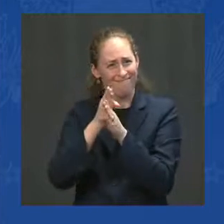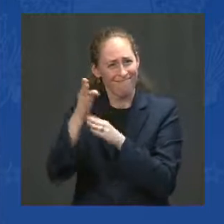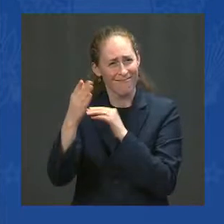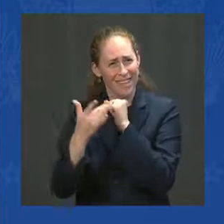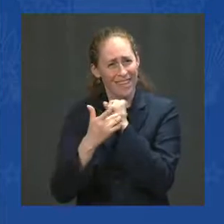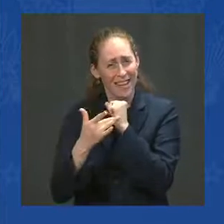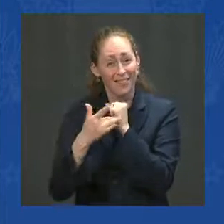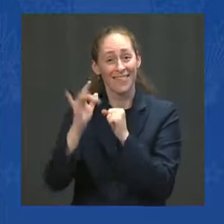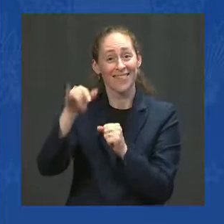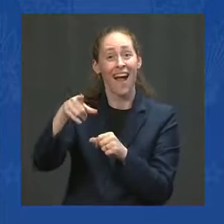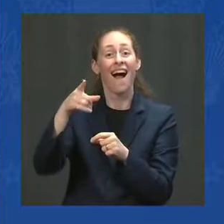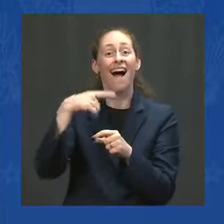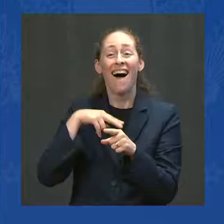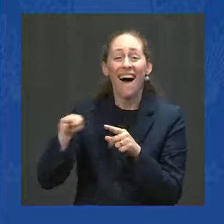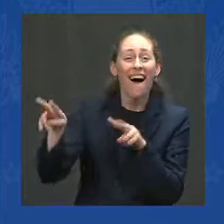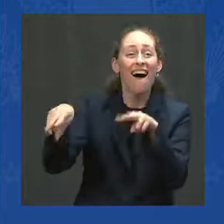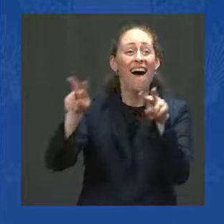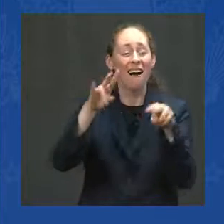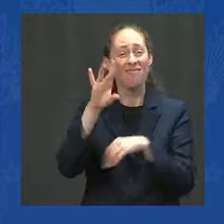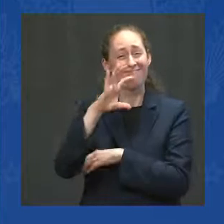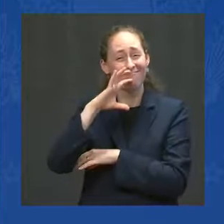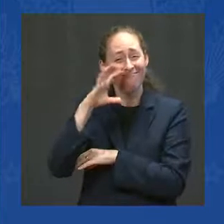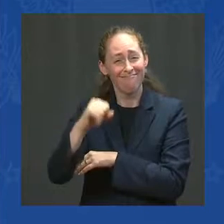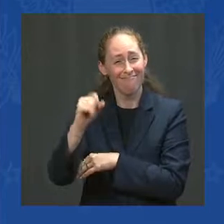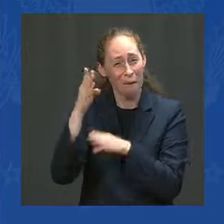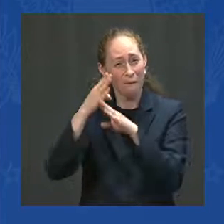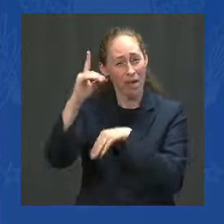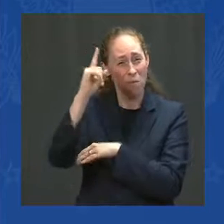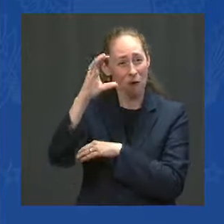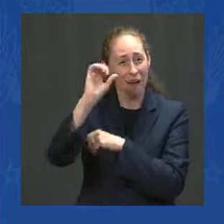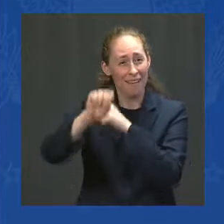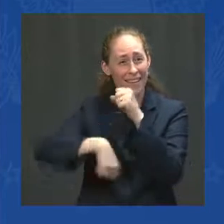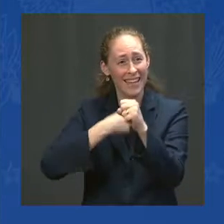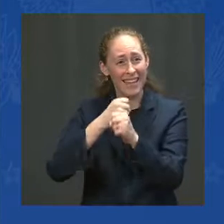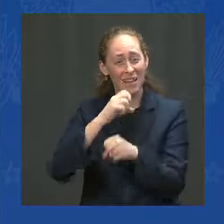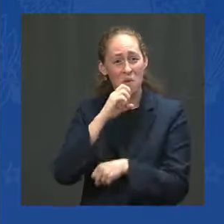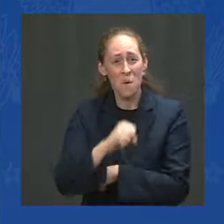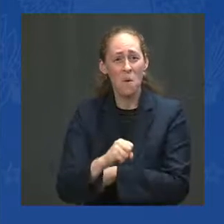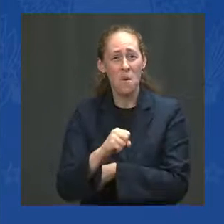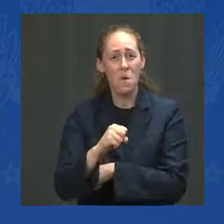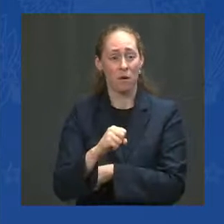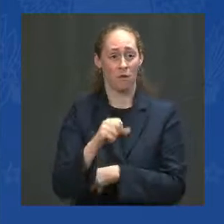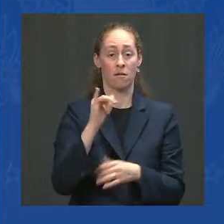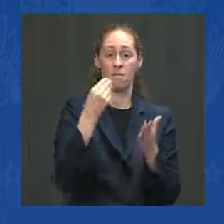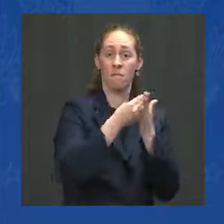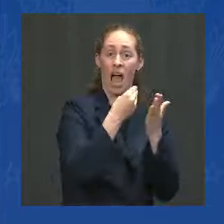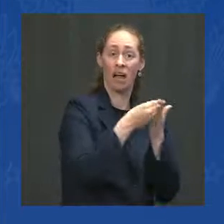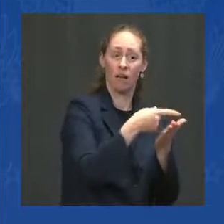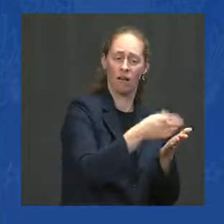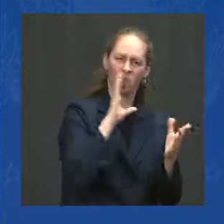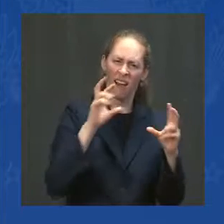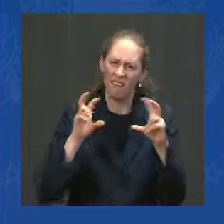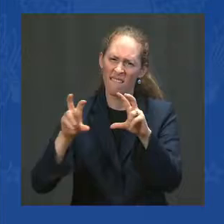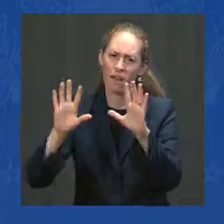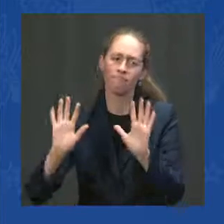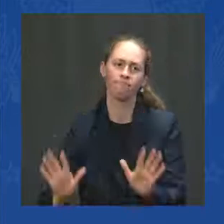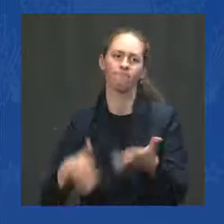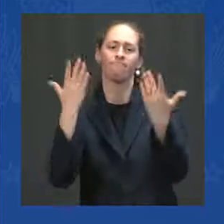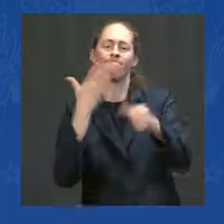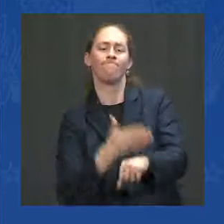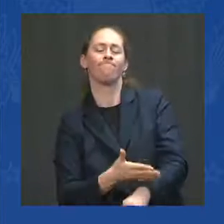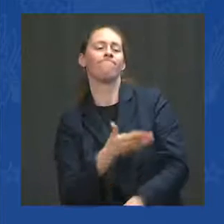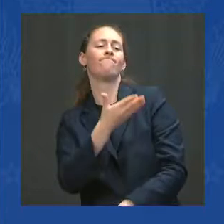100 years old. This bill is going to provide opportunities to upgrade their system. It also allows American